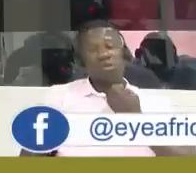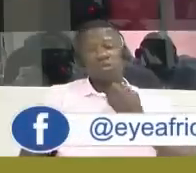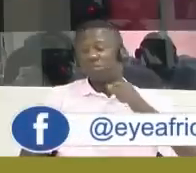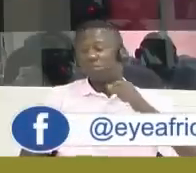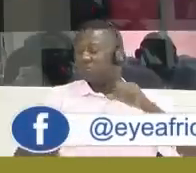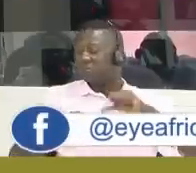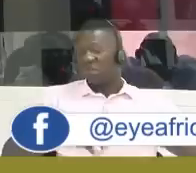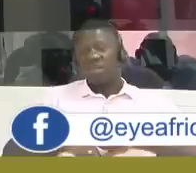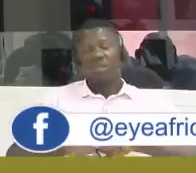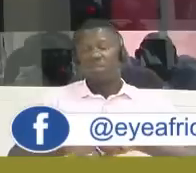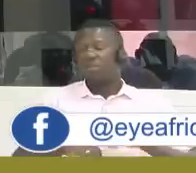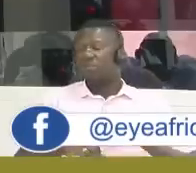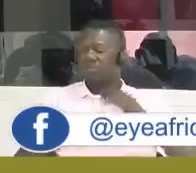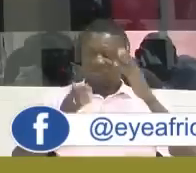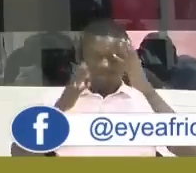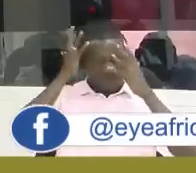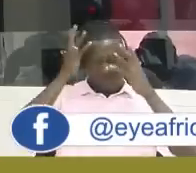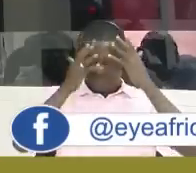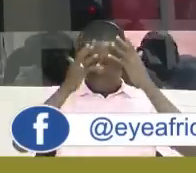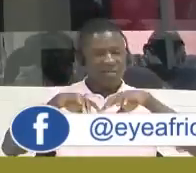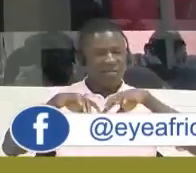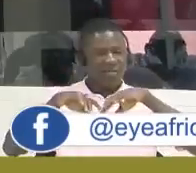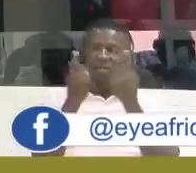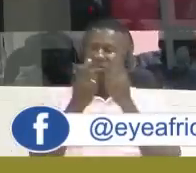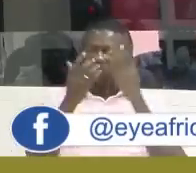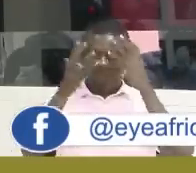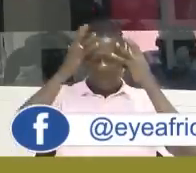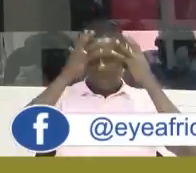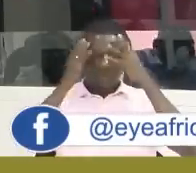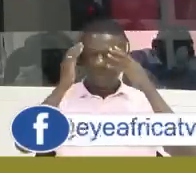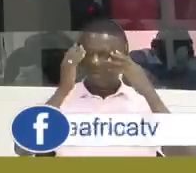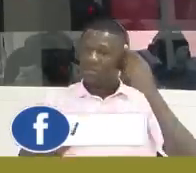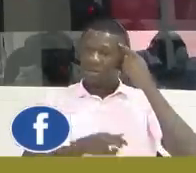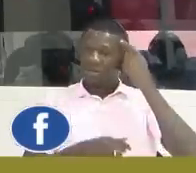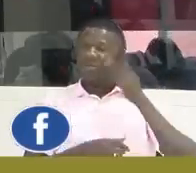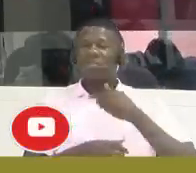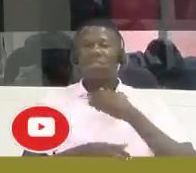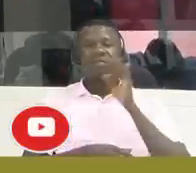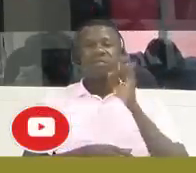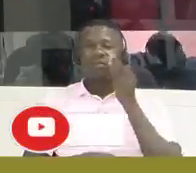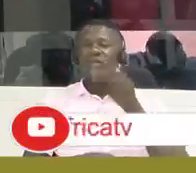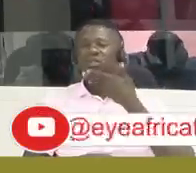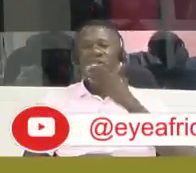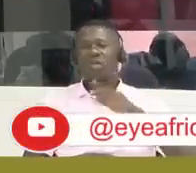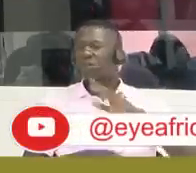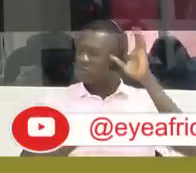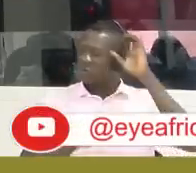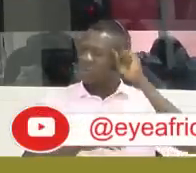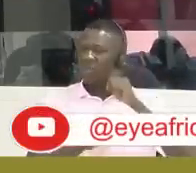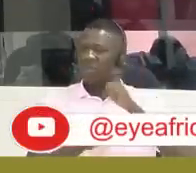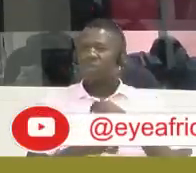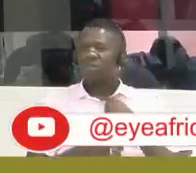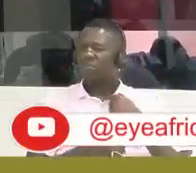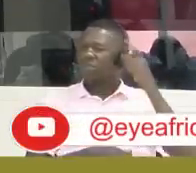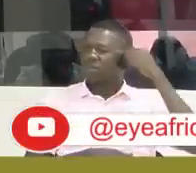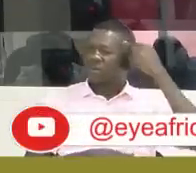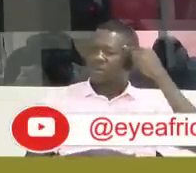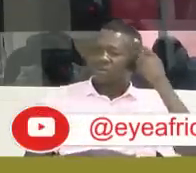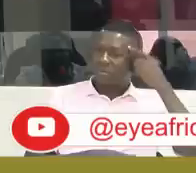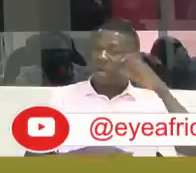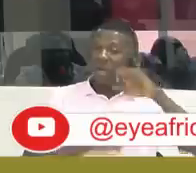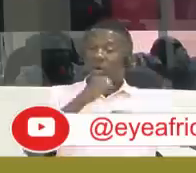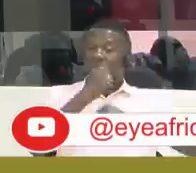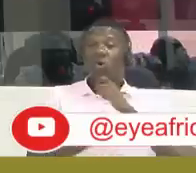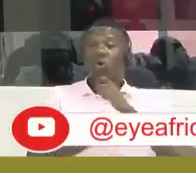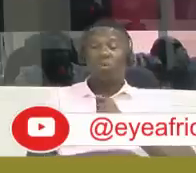confused. Everything was mixed up in my mind. I was very young. I don't understand imagining my husband dead,